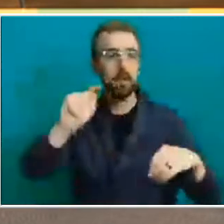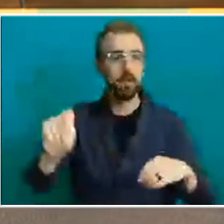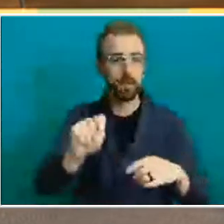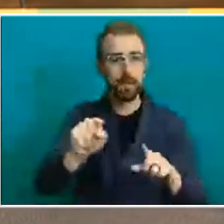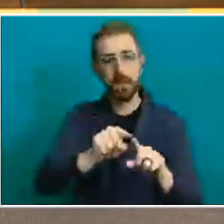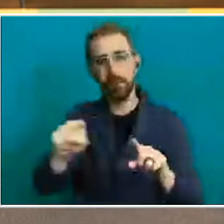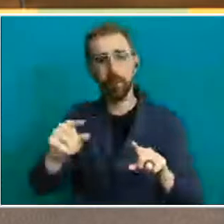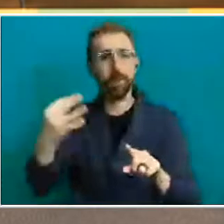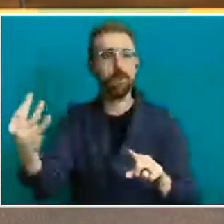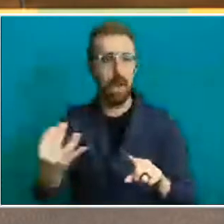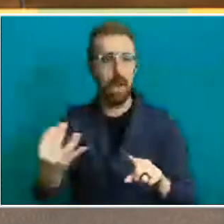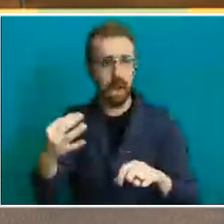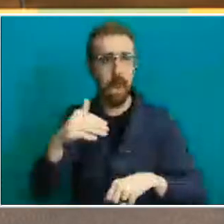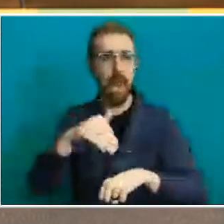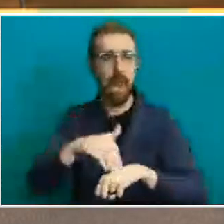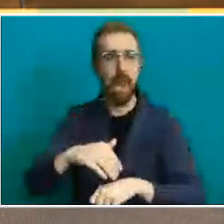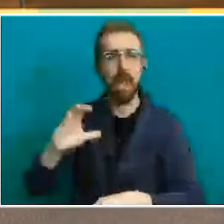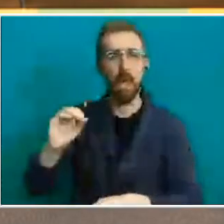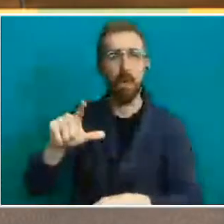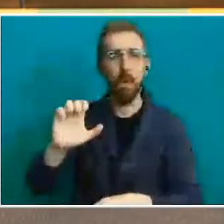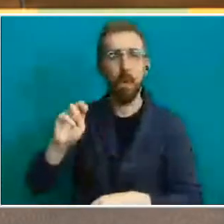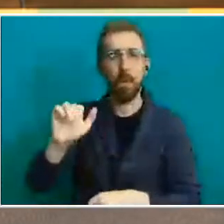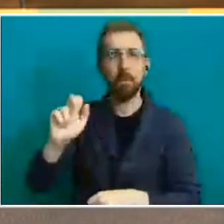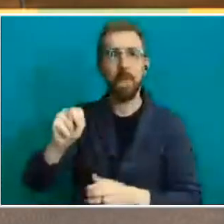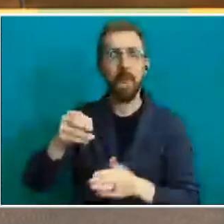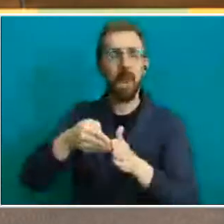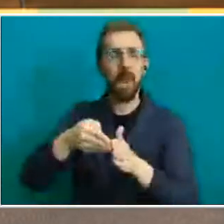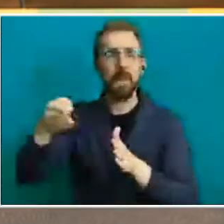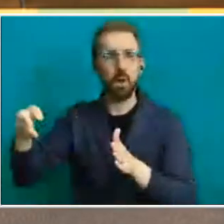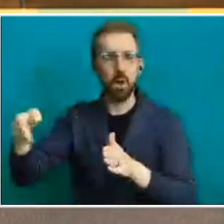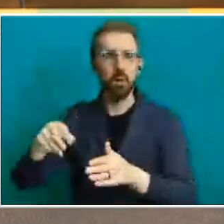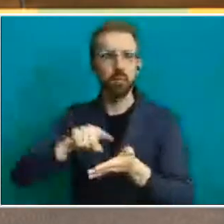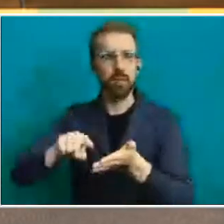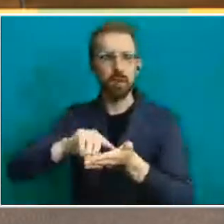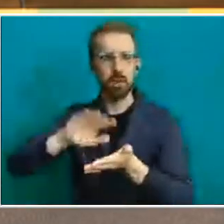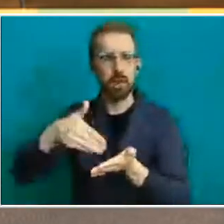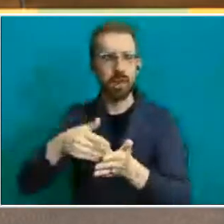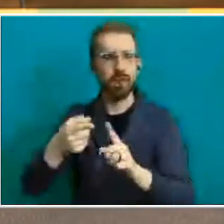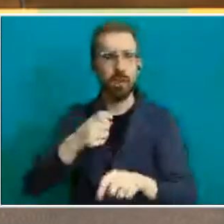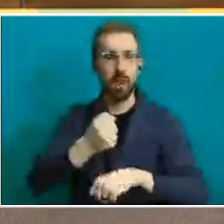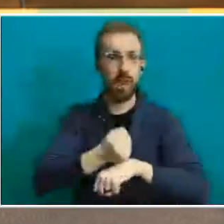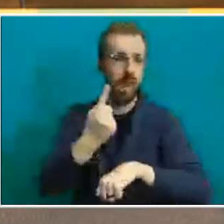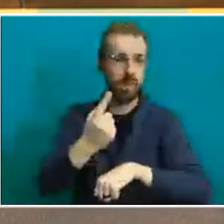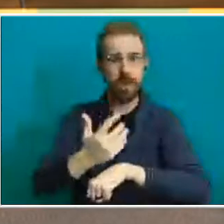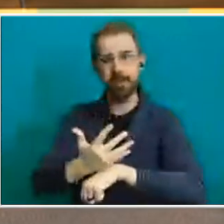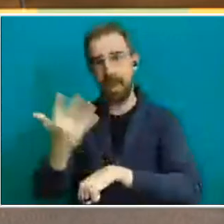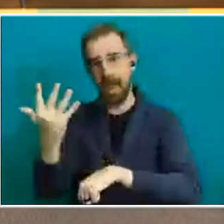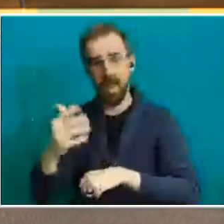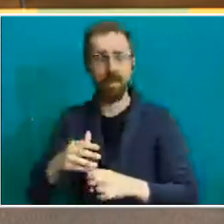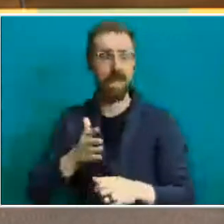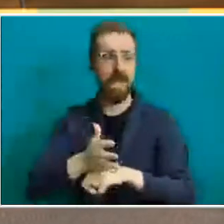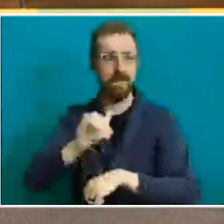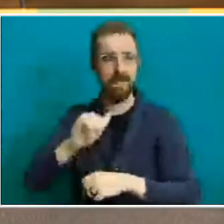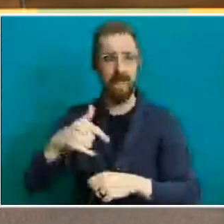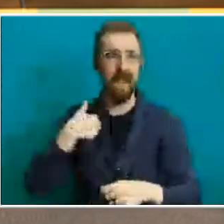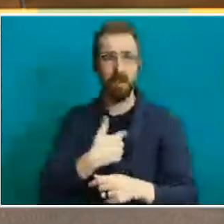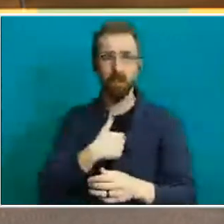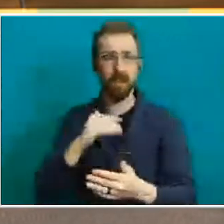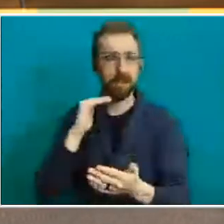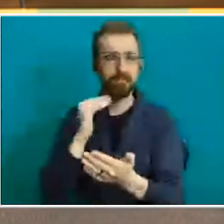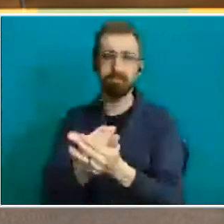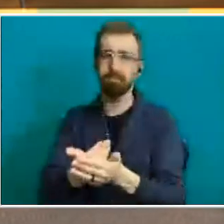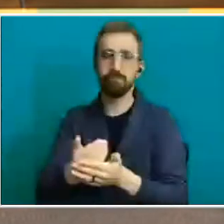at the Colvin Neighborhood Resource Center from 11 to 5, and then after that we hit the road again and we are headed to San